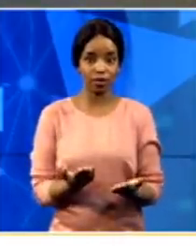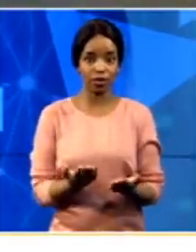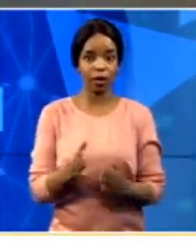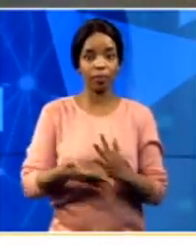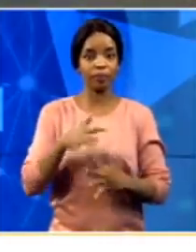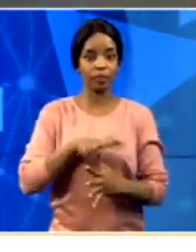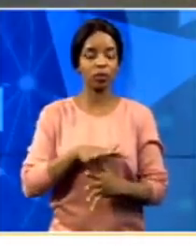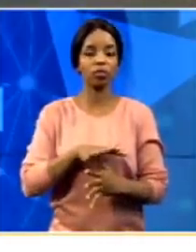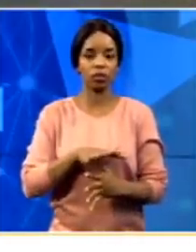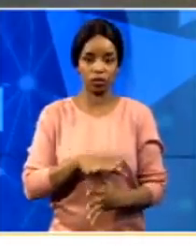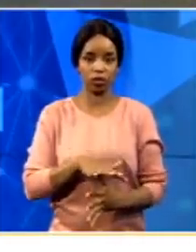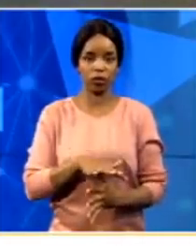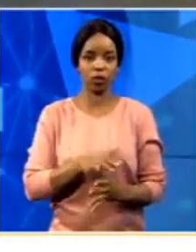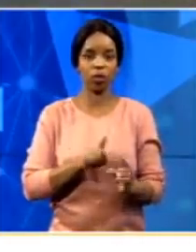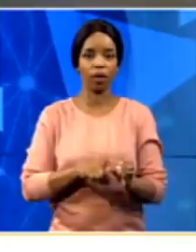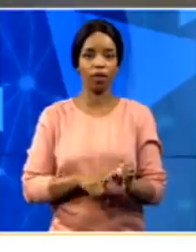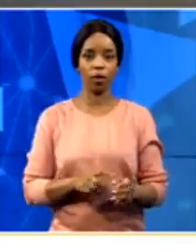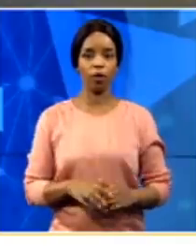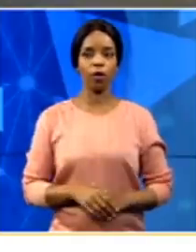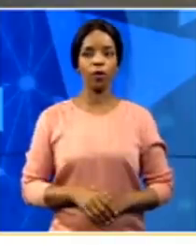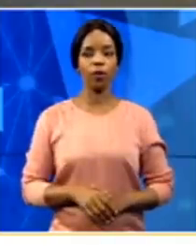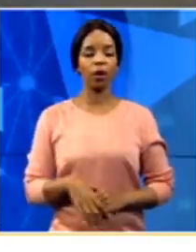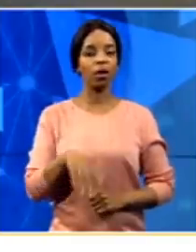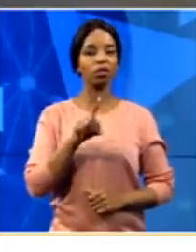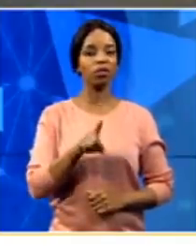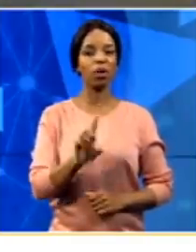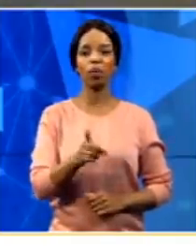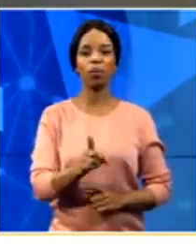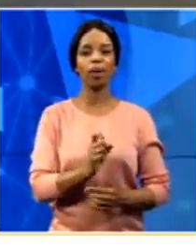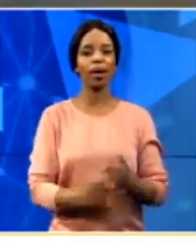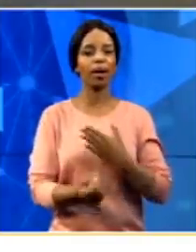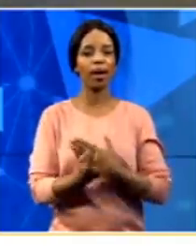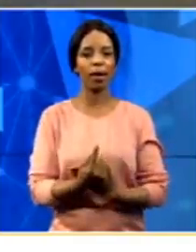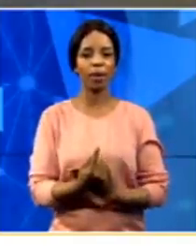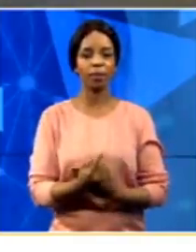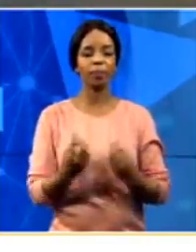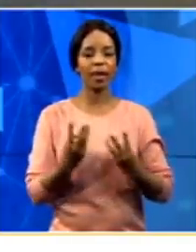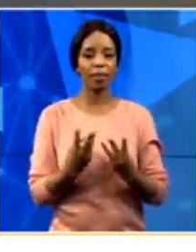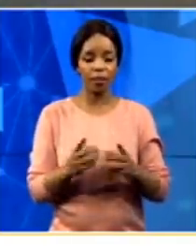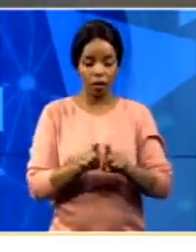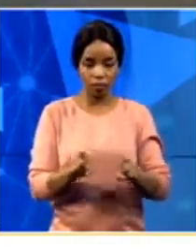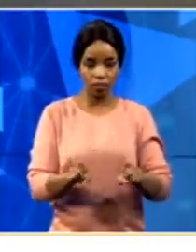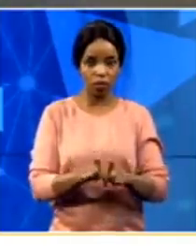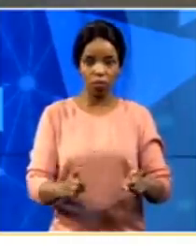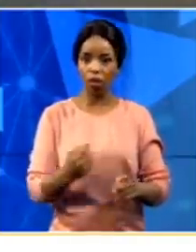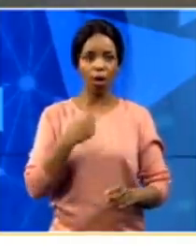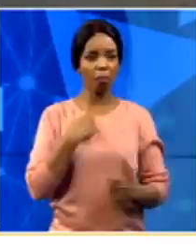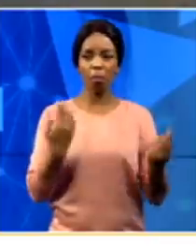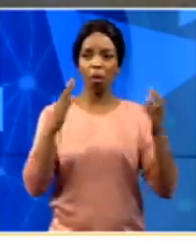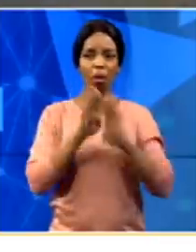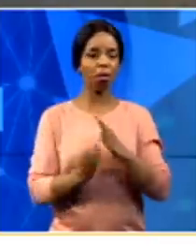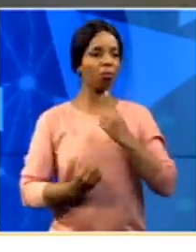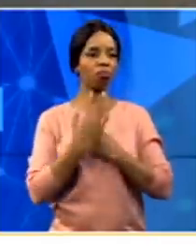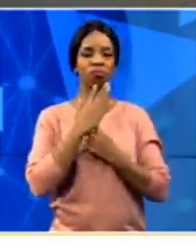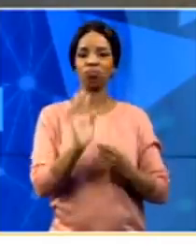by the lockdown, a question to you very quickly is, what happens to people that are not affected by the lockdown? Because a couple